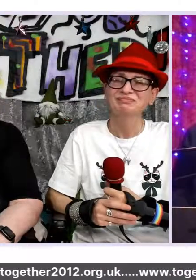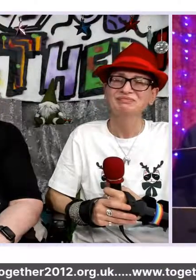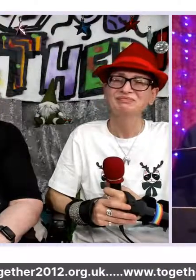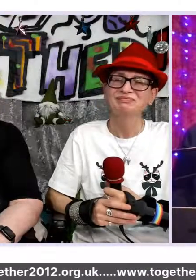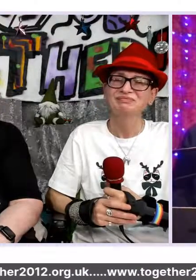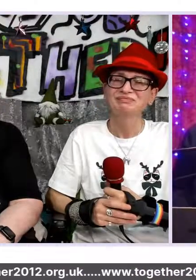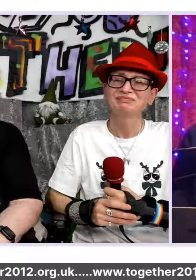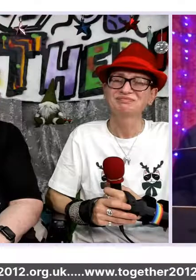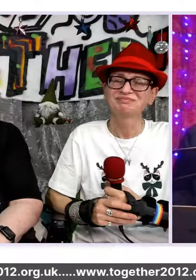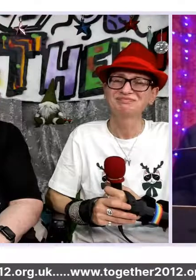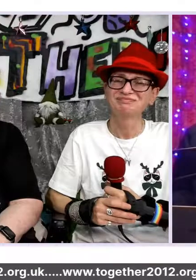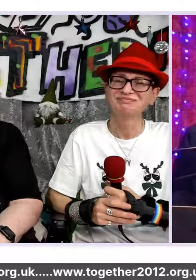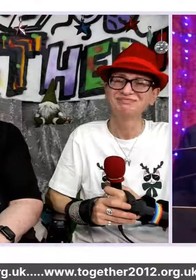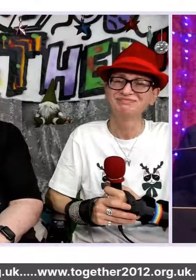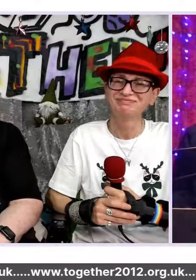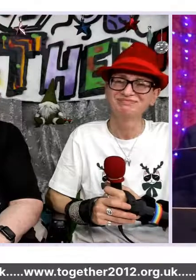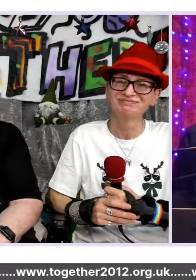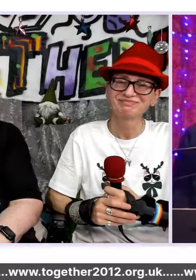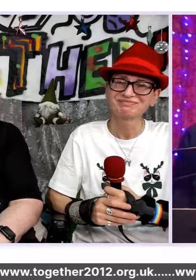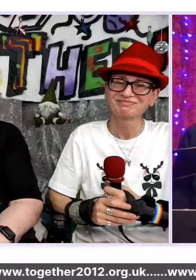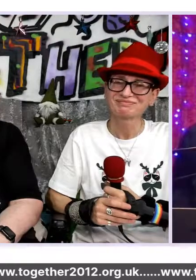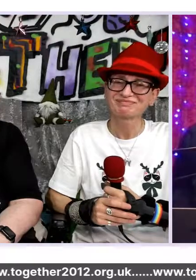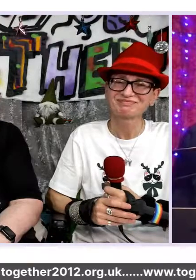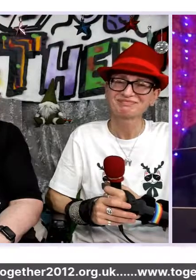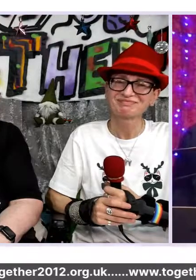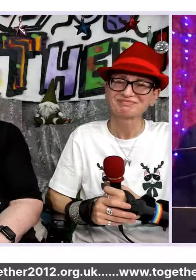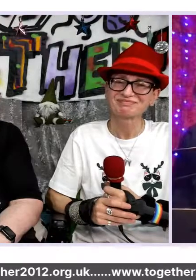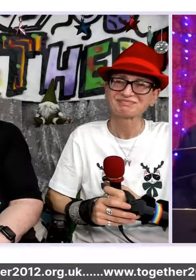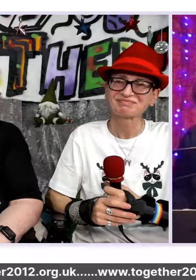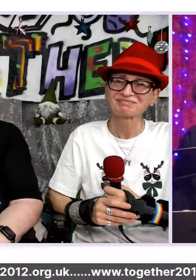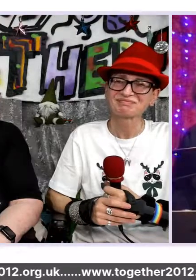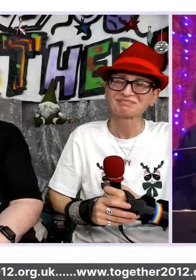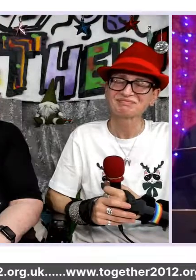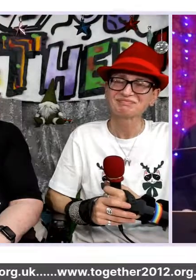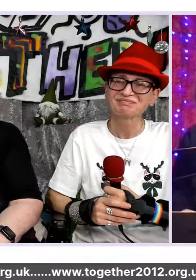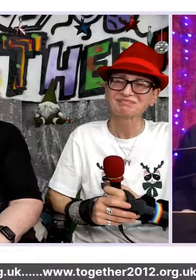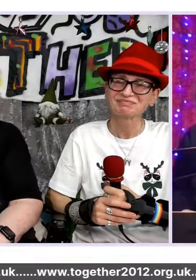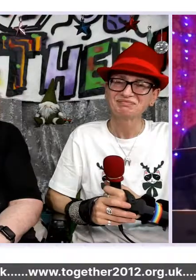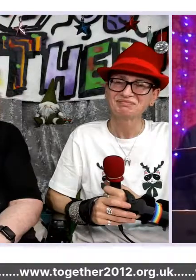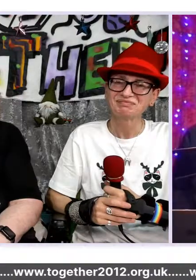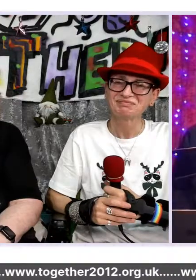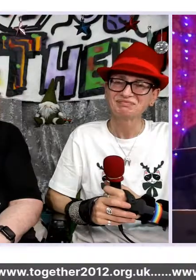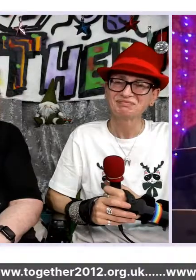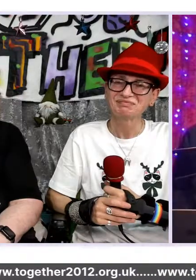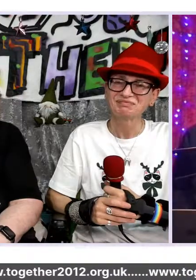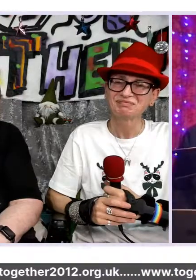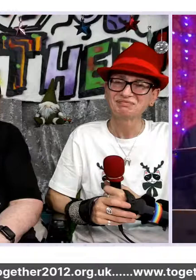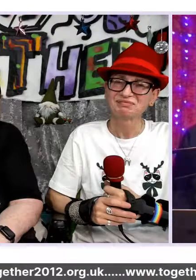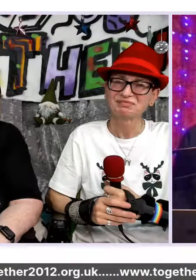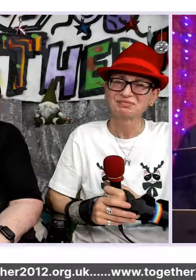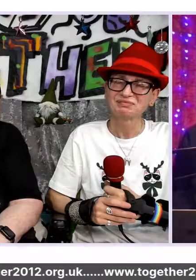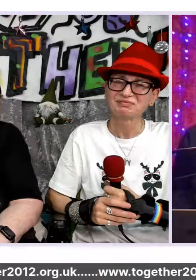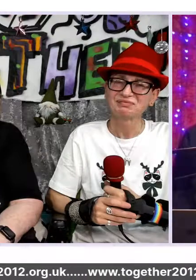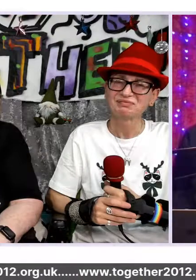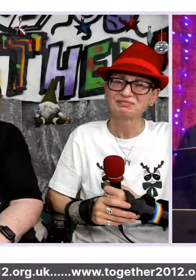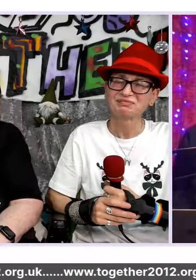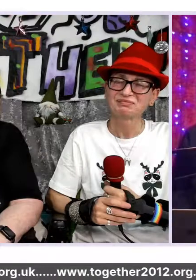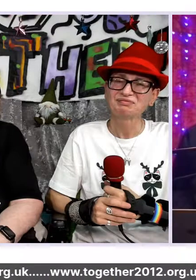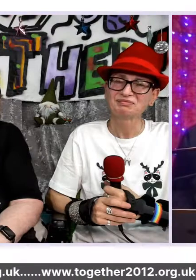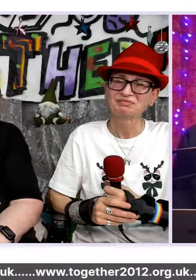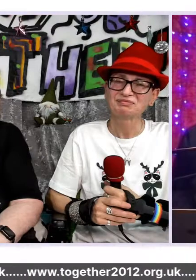like a family of ducklings going down the road. But it actually, what that said in it, I